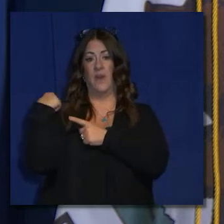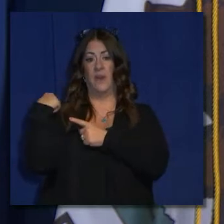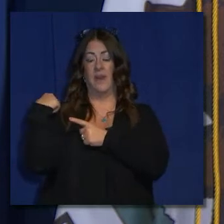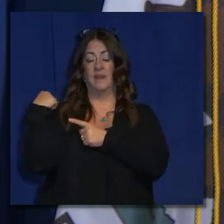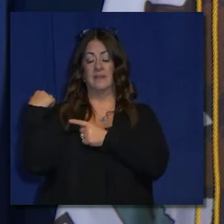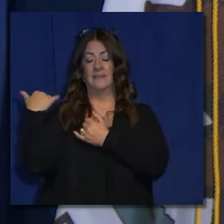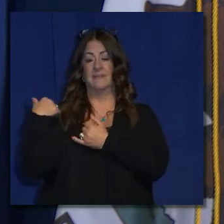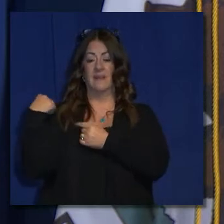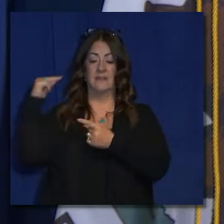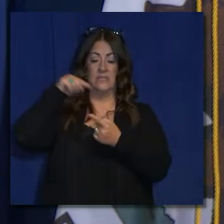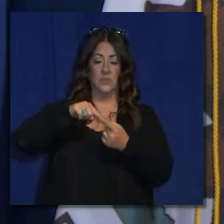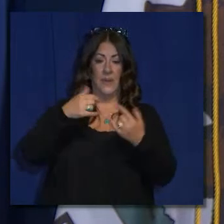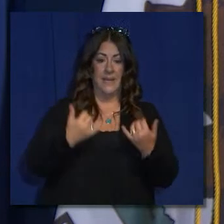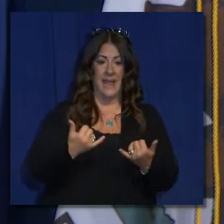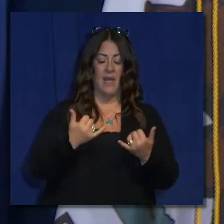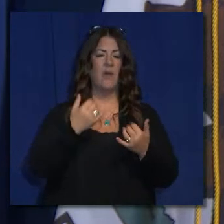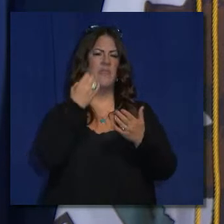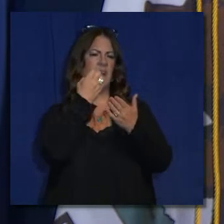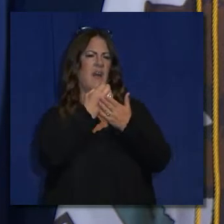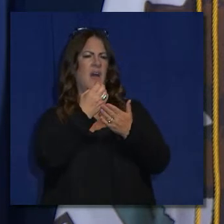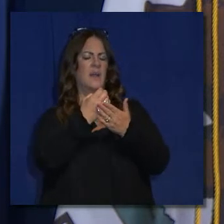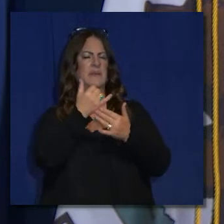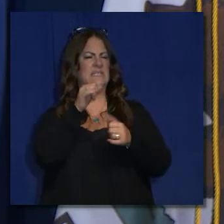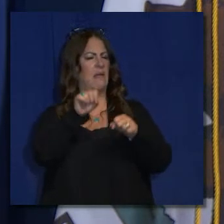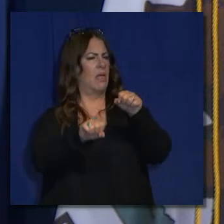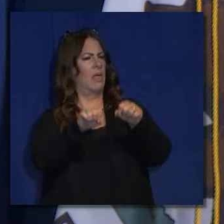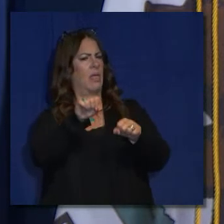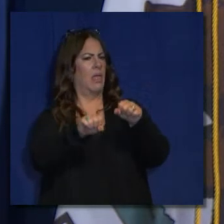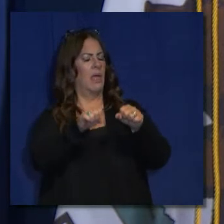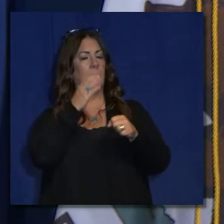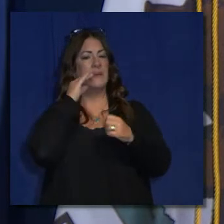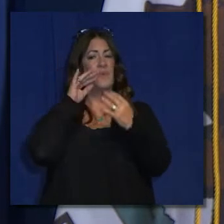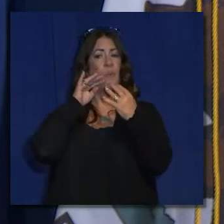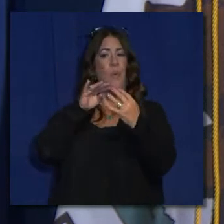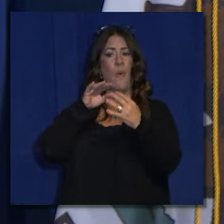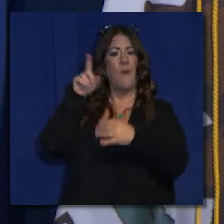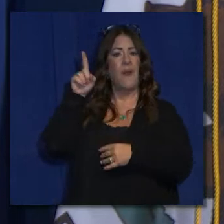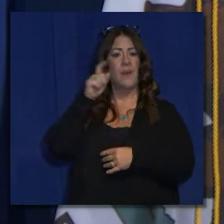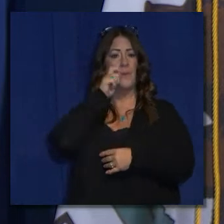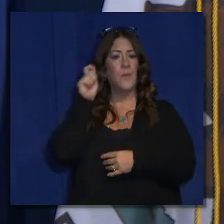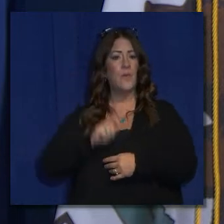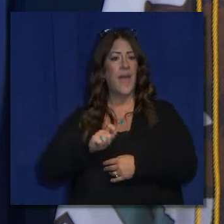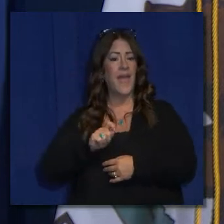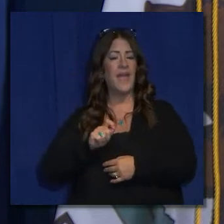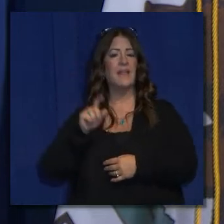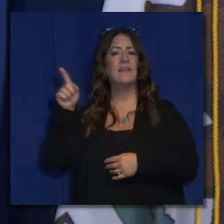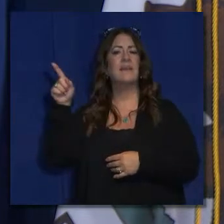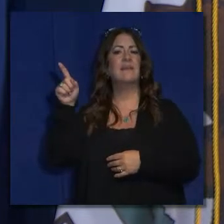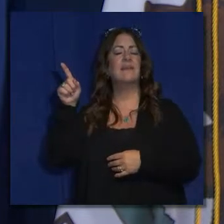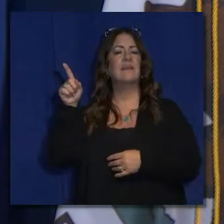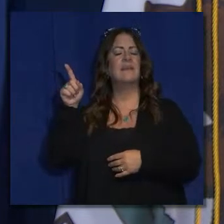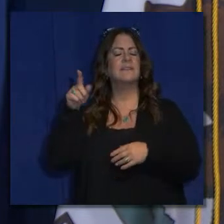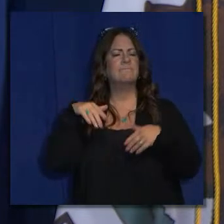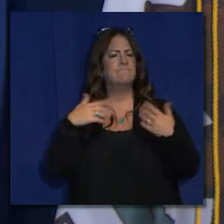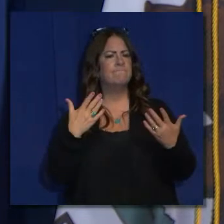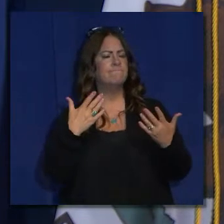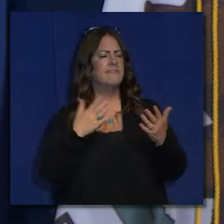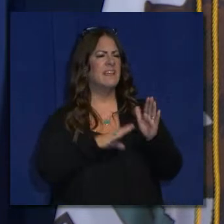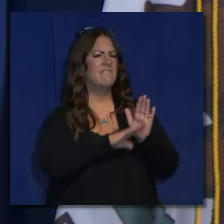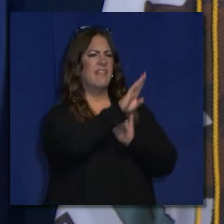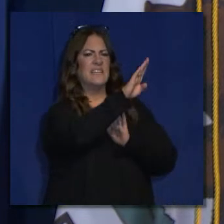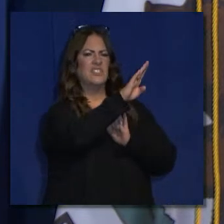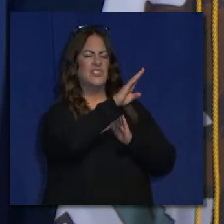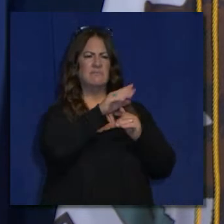economy has actually gotten a bit more uncertain. The war in Ukraine, the inflation